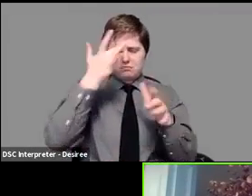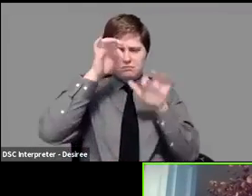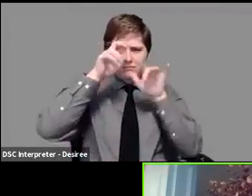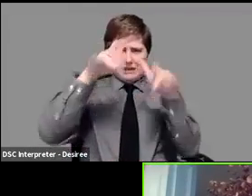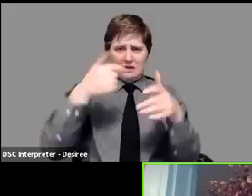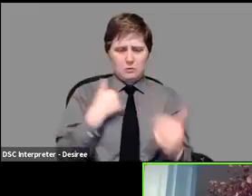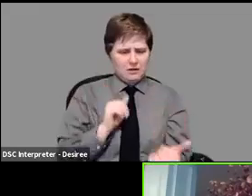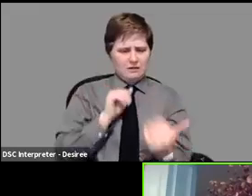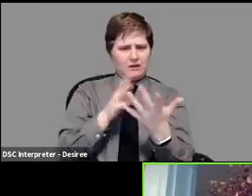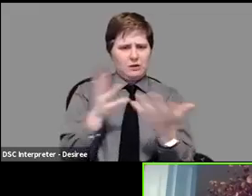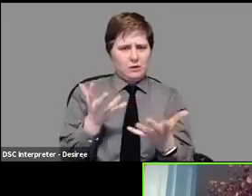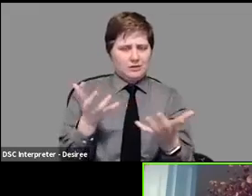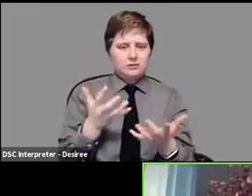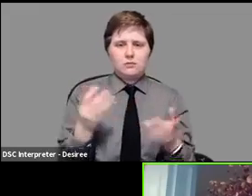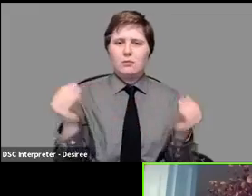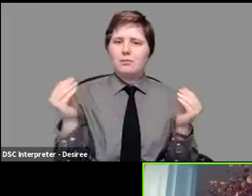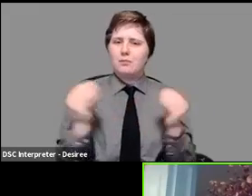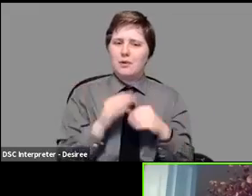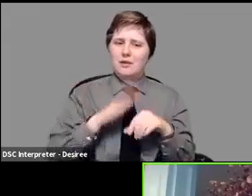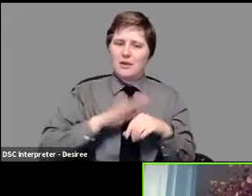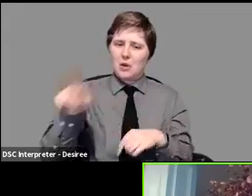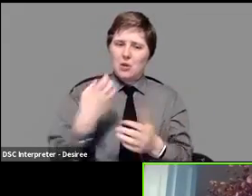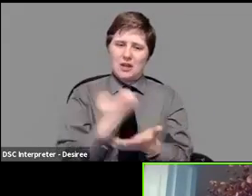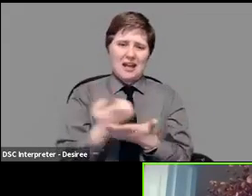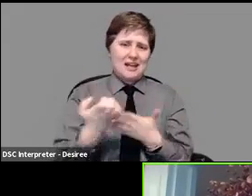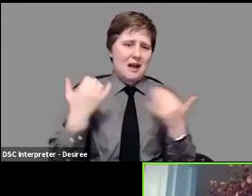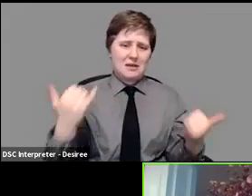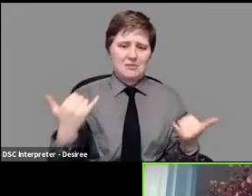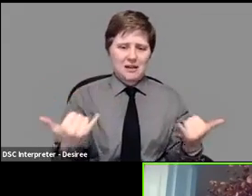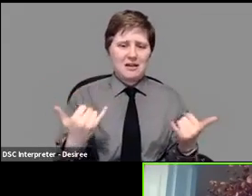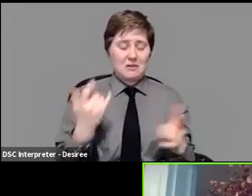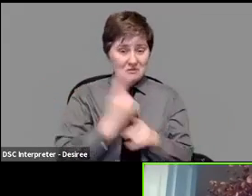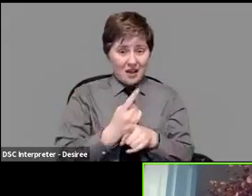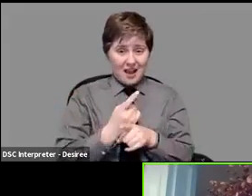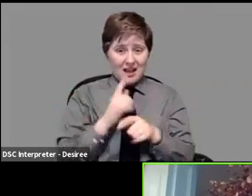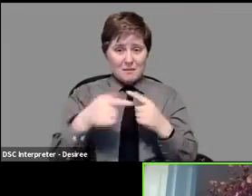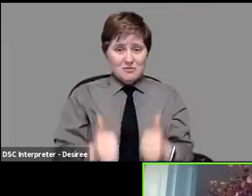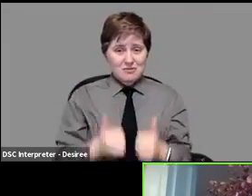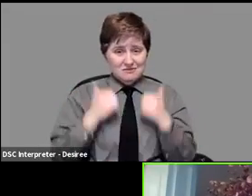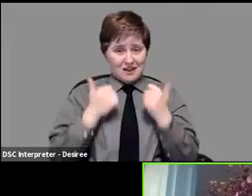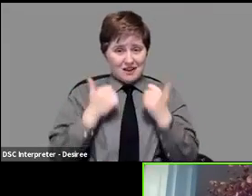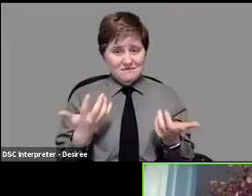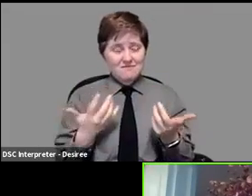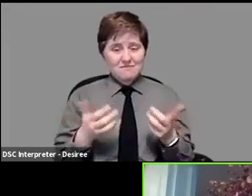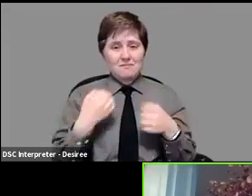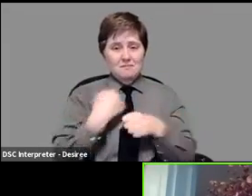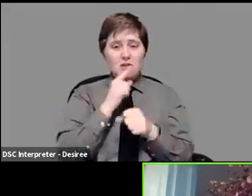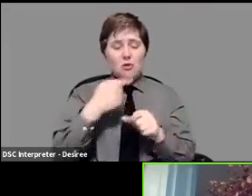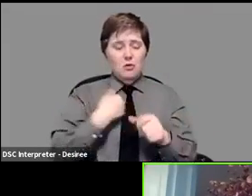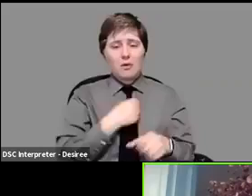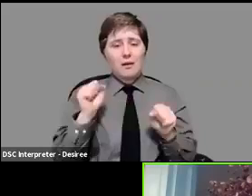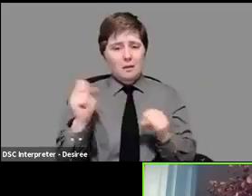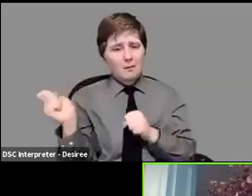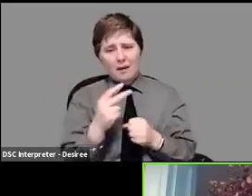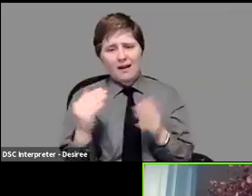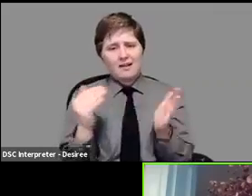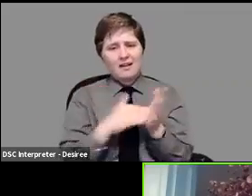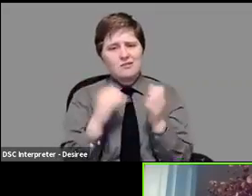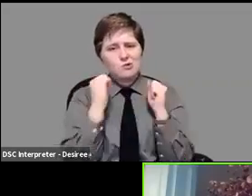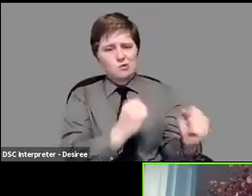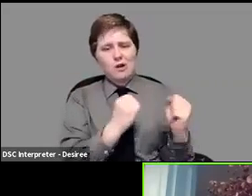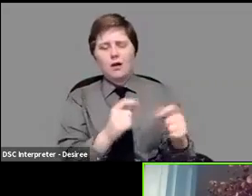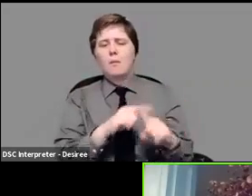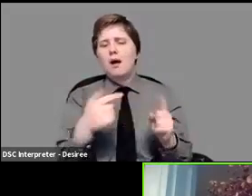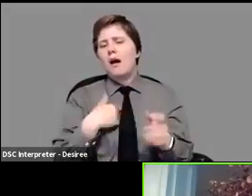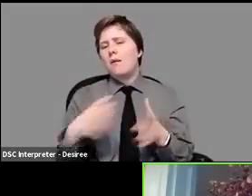up against, it's much more than about economics at this point, right? It's about survival and making sure that we're able to come back strong after this. But I'm gonna